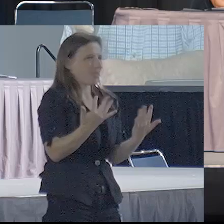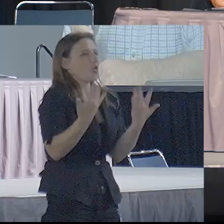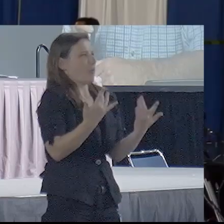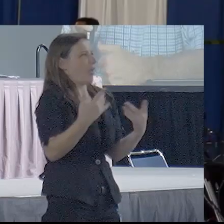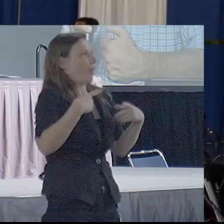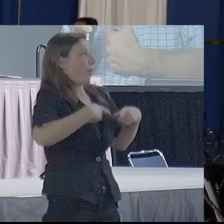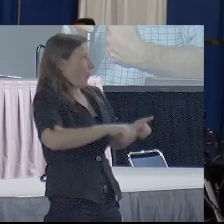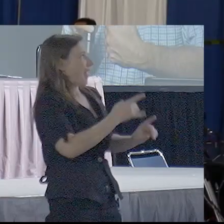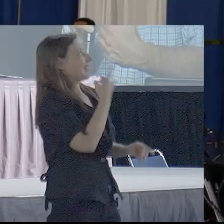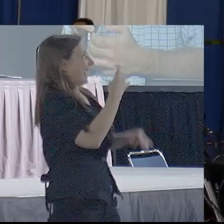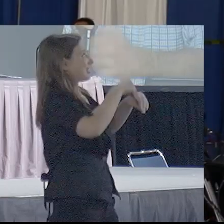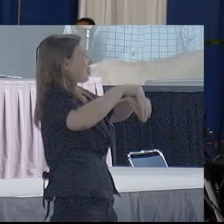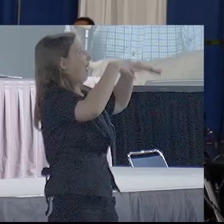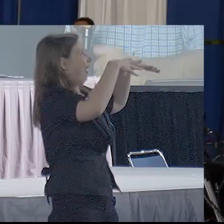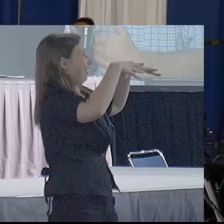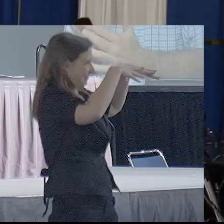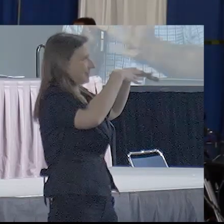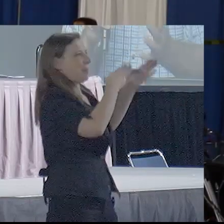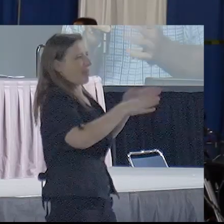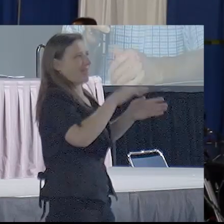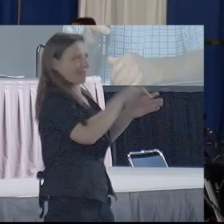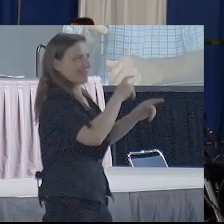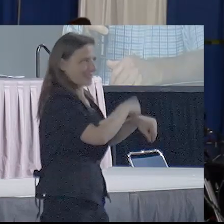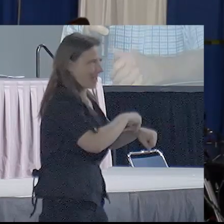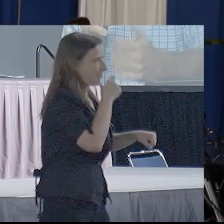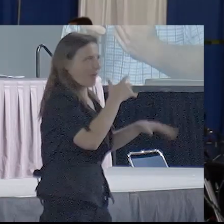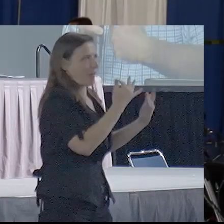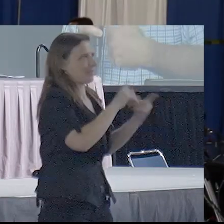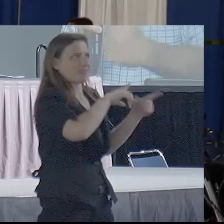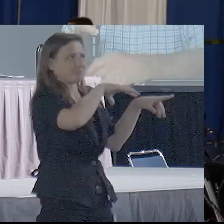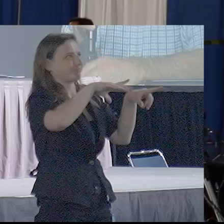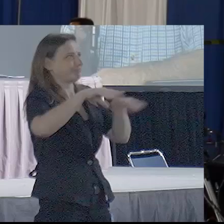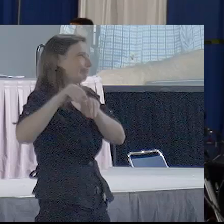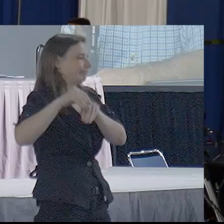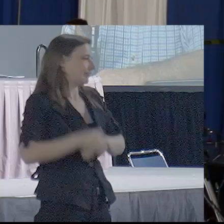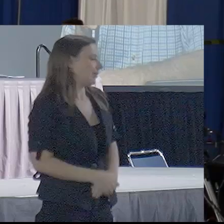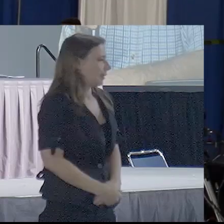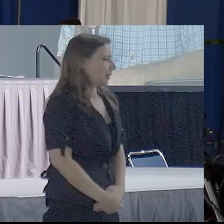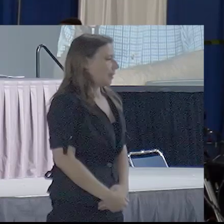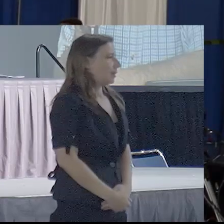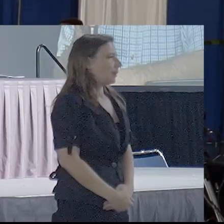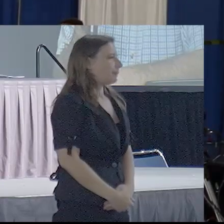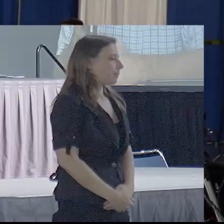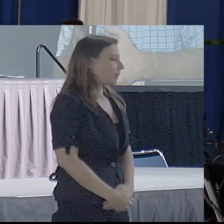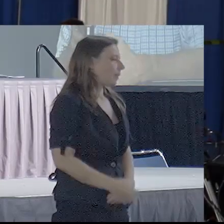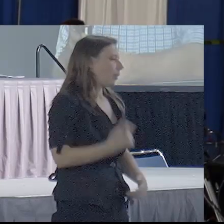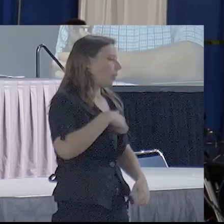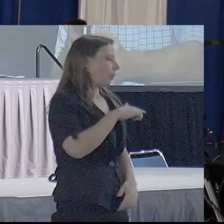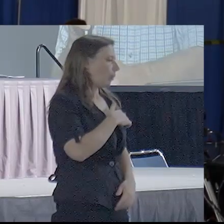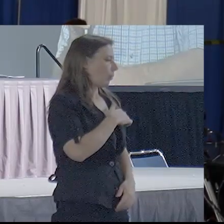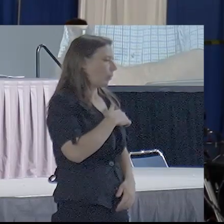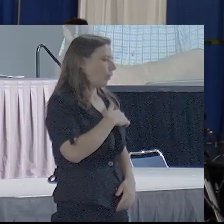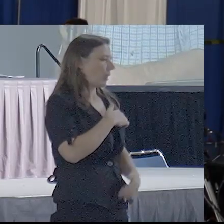on. At the state level, you have the Governor's Committee on People with Disabilities, our organization, and we move